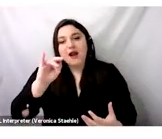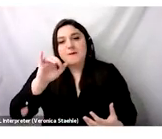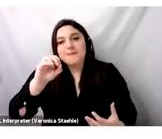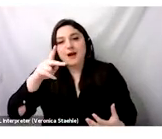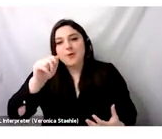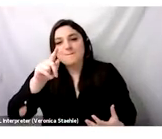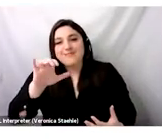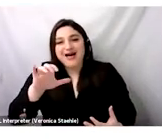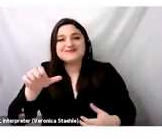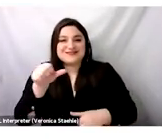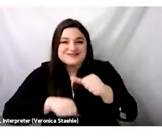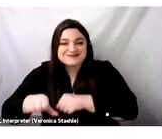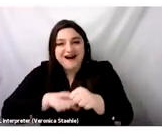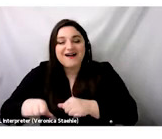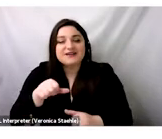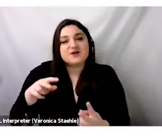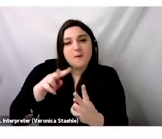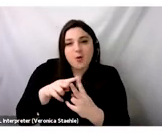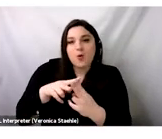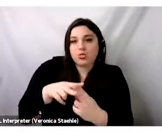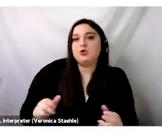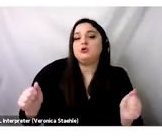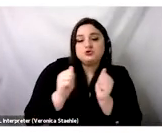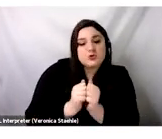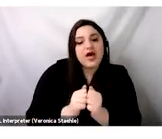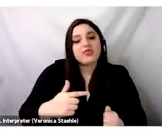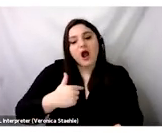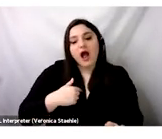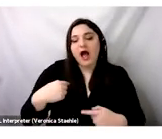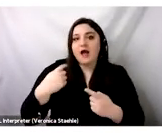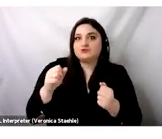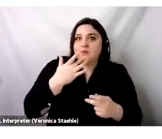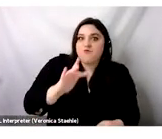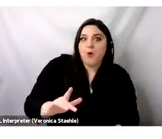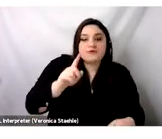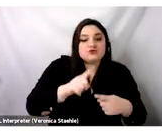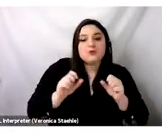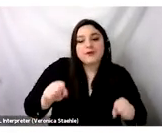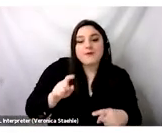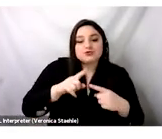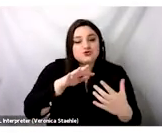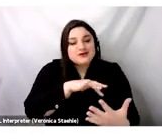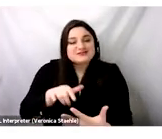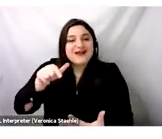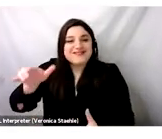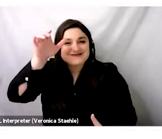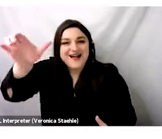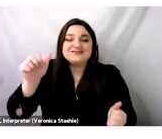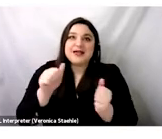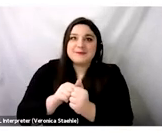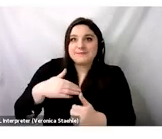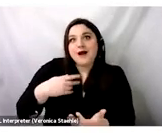concepts in higher education, to go to crazy places like the Arctic and